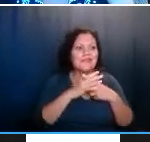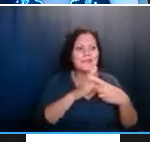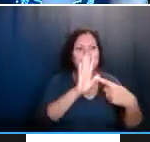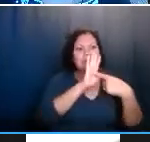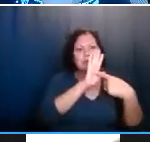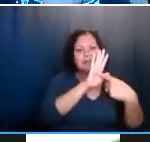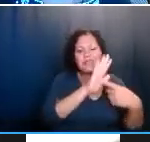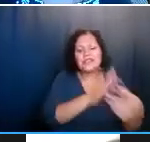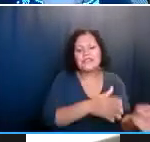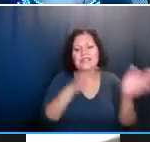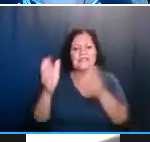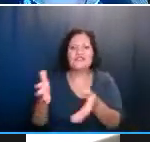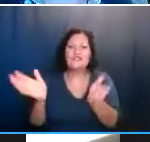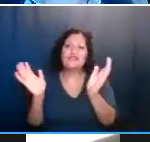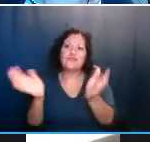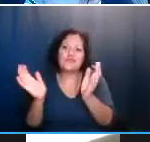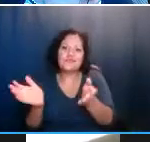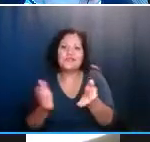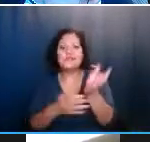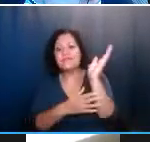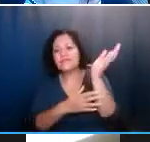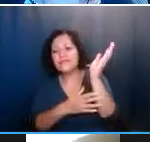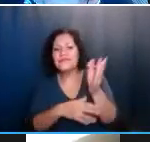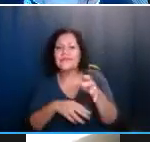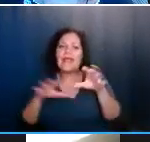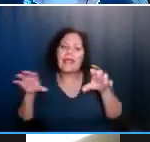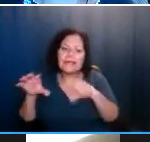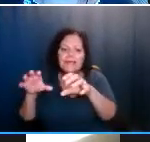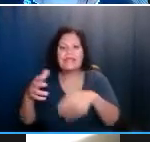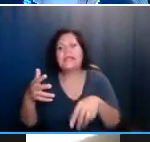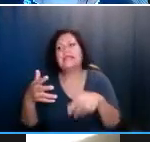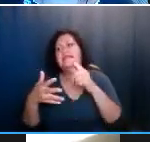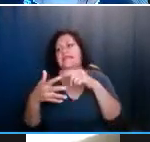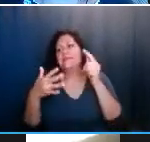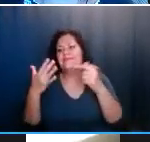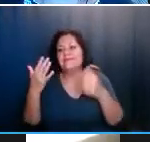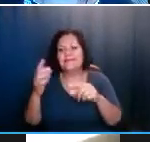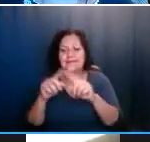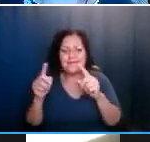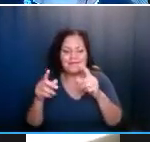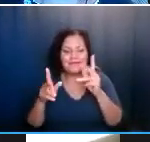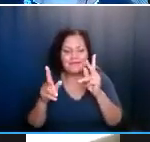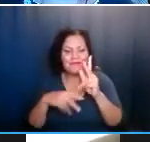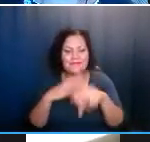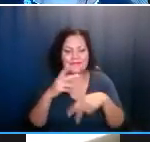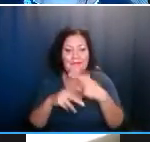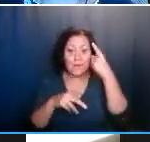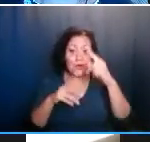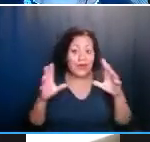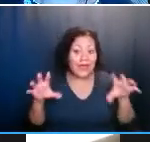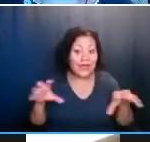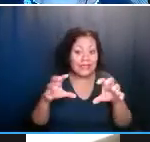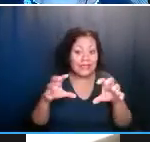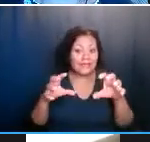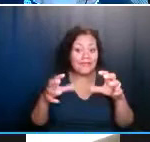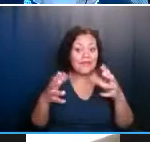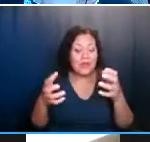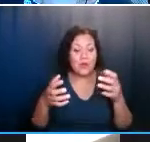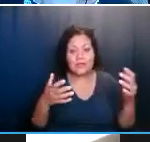conversations to activities. And for the activities, you are going to want to pull together